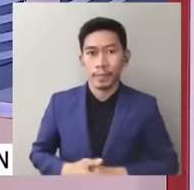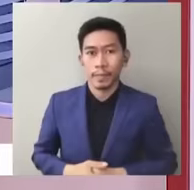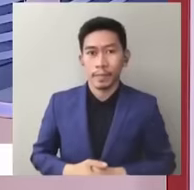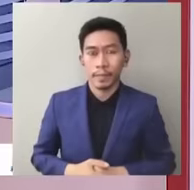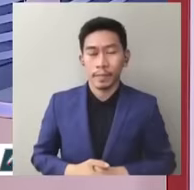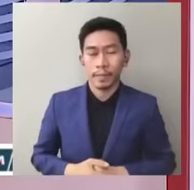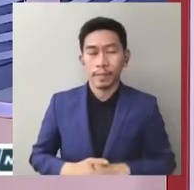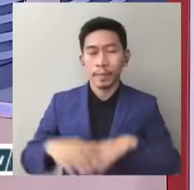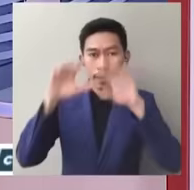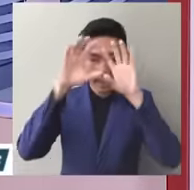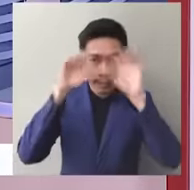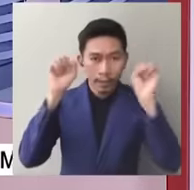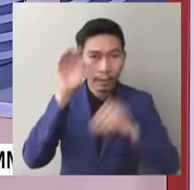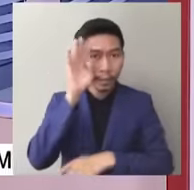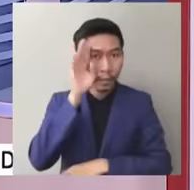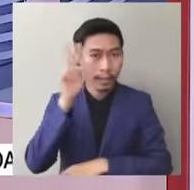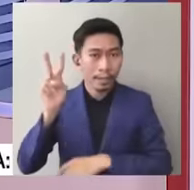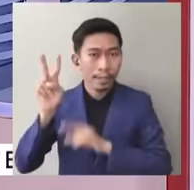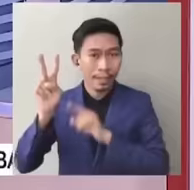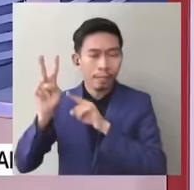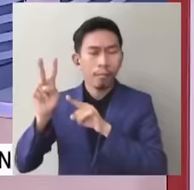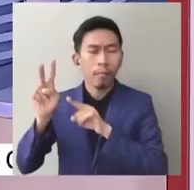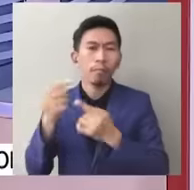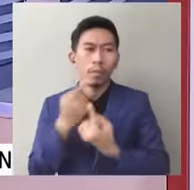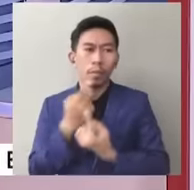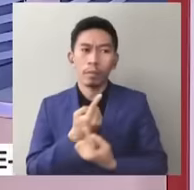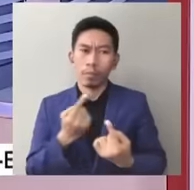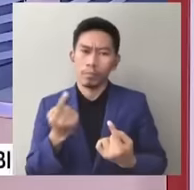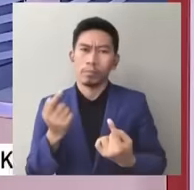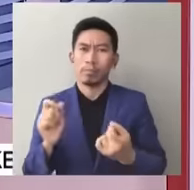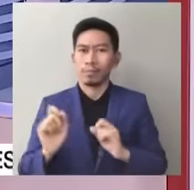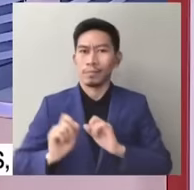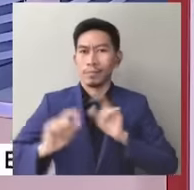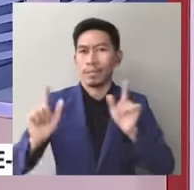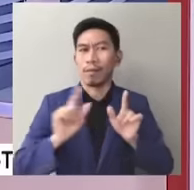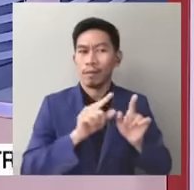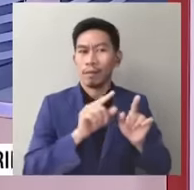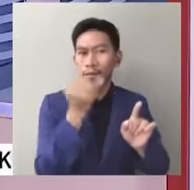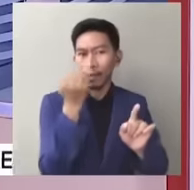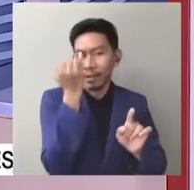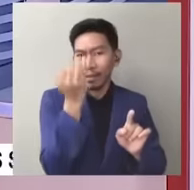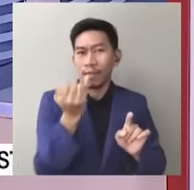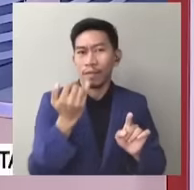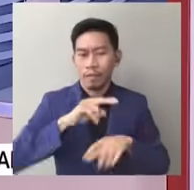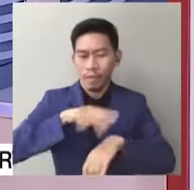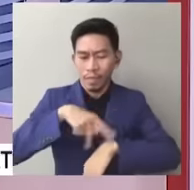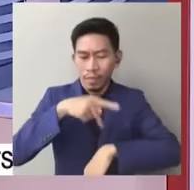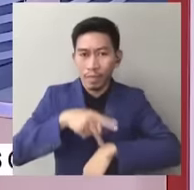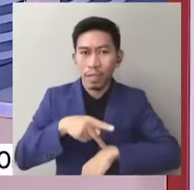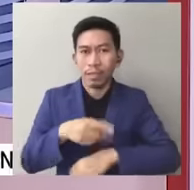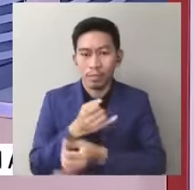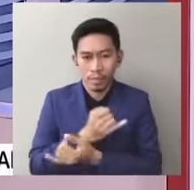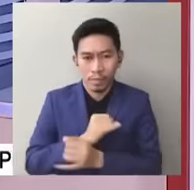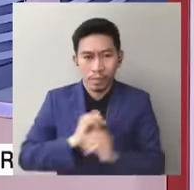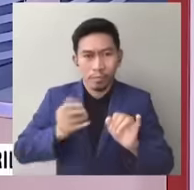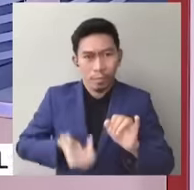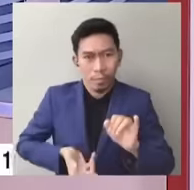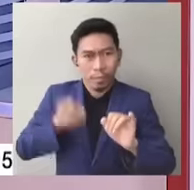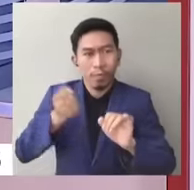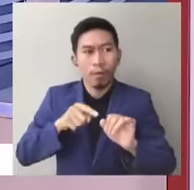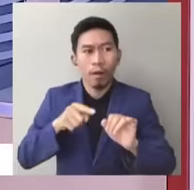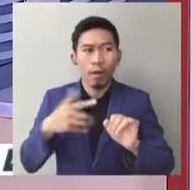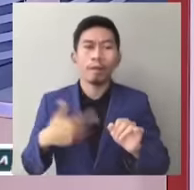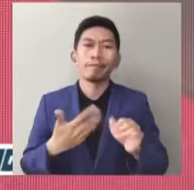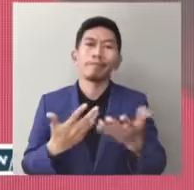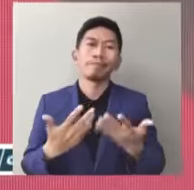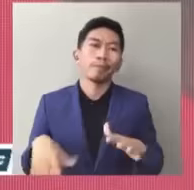President Marcos says he is horrified over the idea Philippine sovereignty was compromised over an alleged secret deal struck by